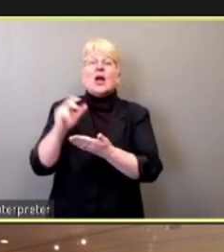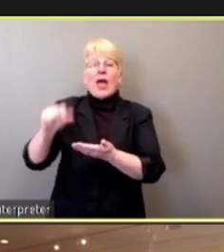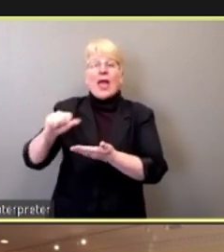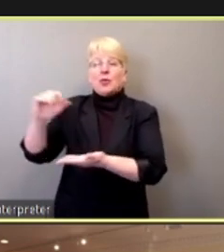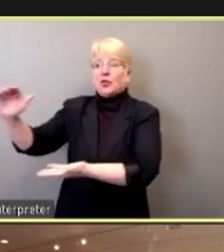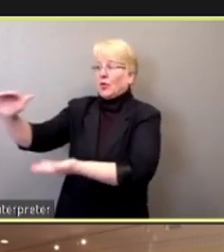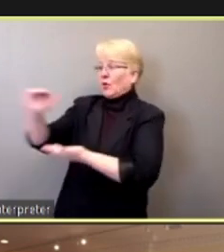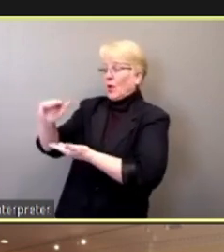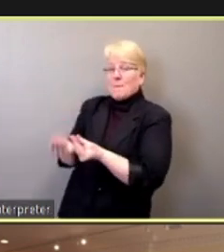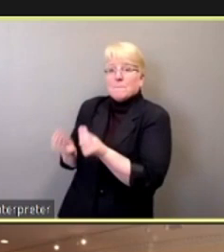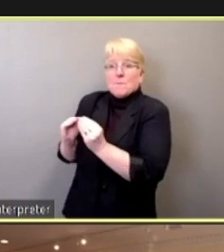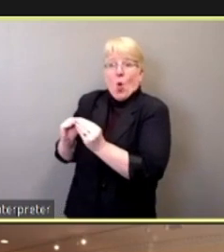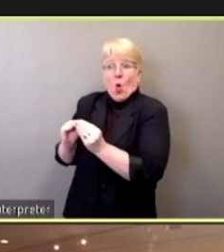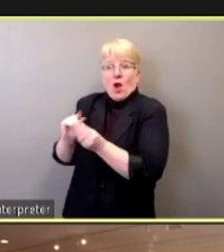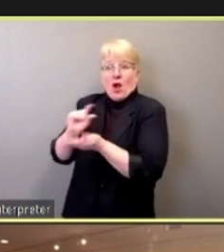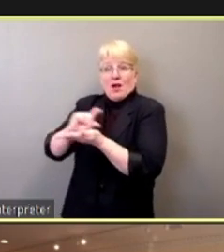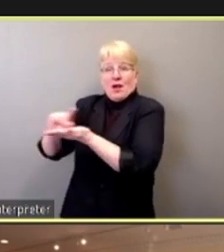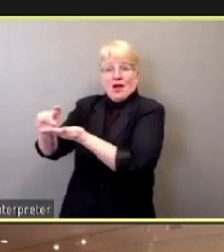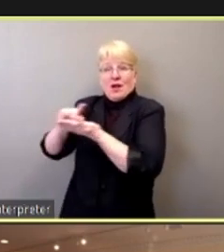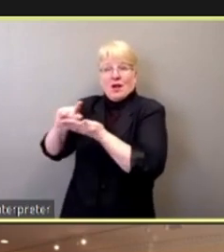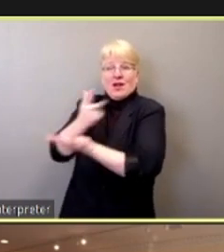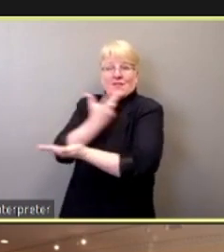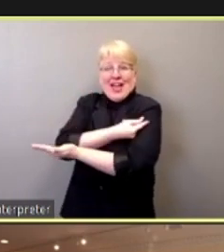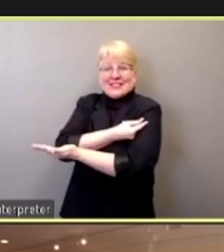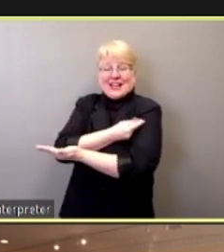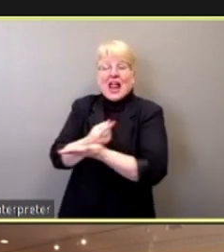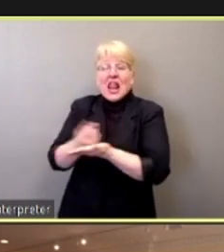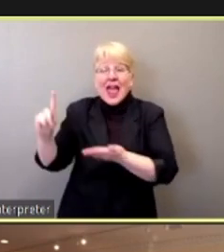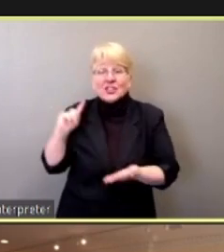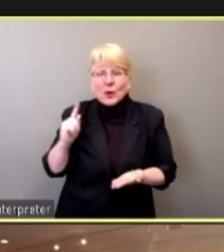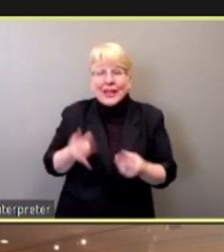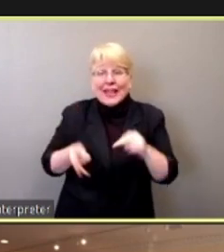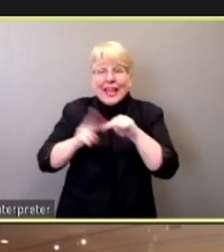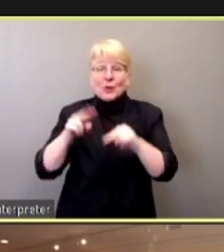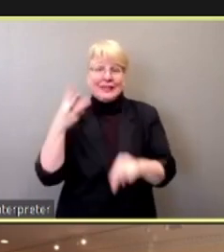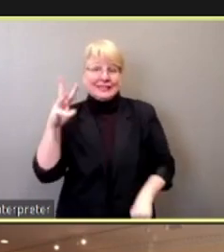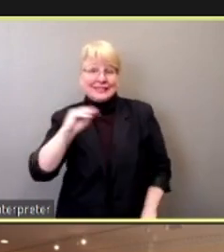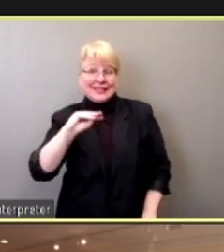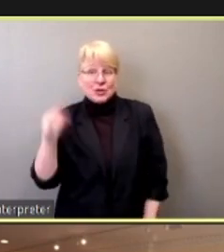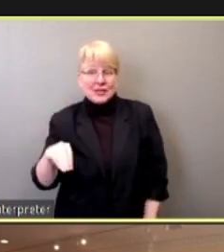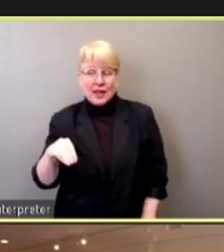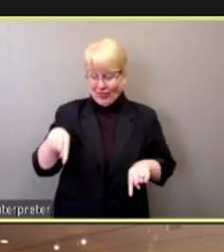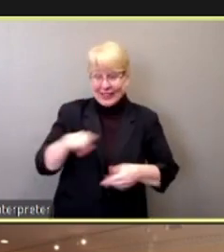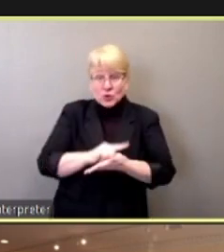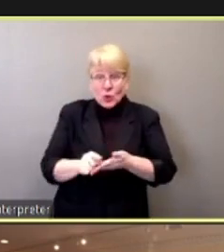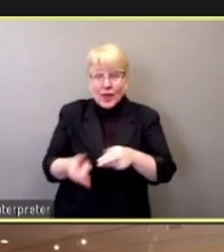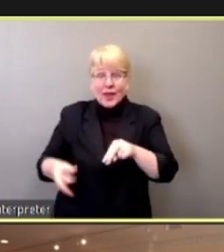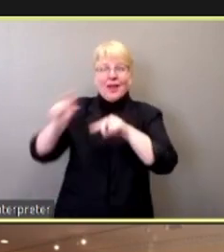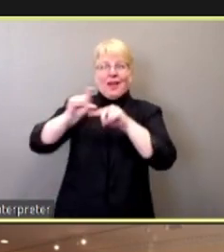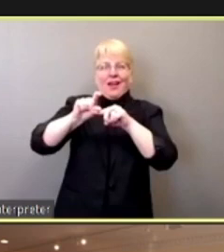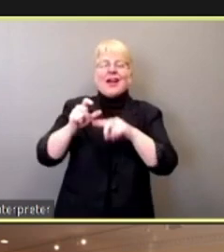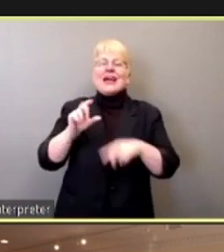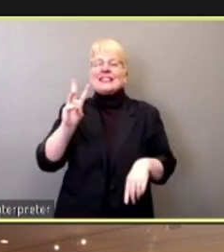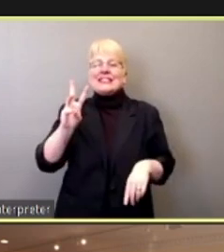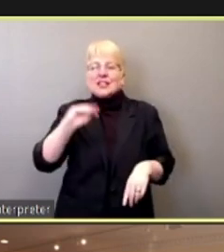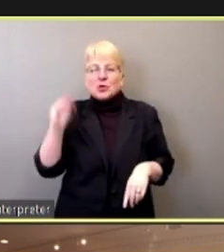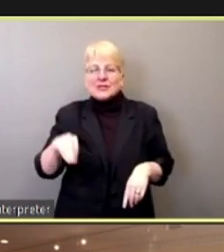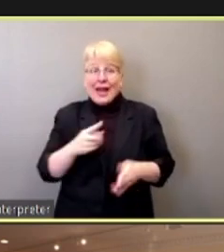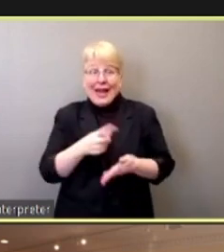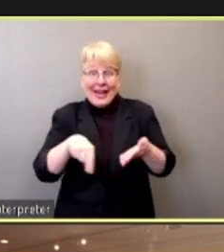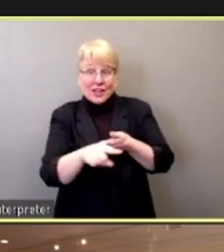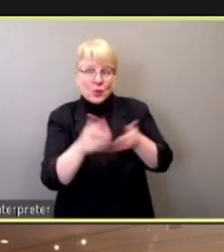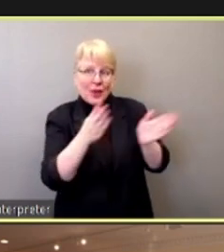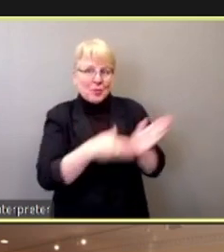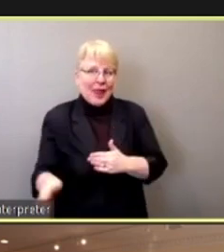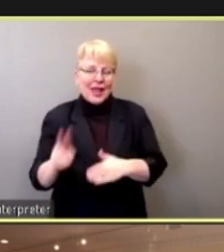received. Last week, it was a 16% increase. This week, a 6% increase. And next week, about a